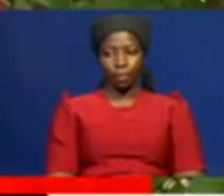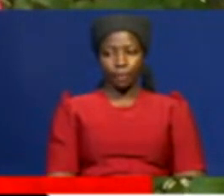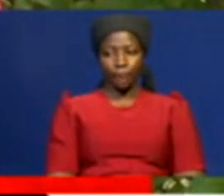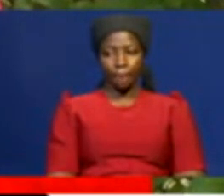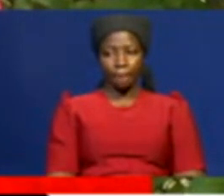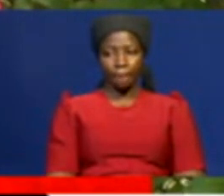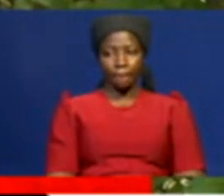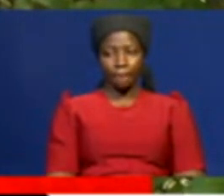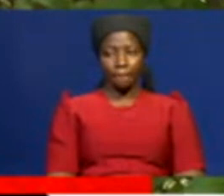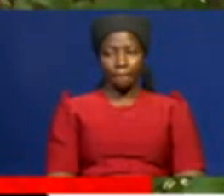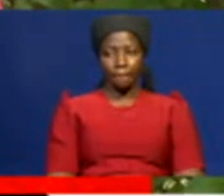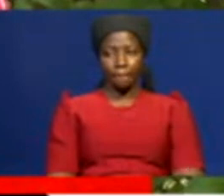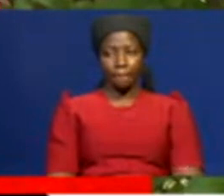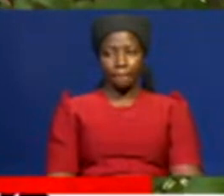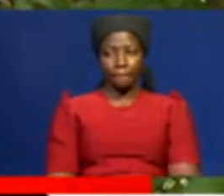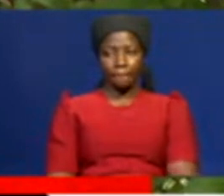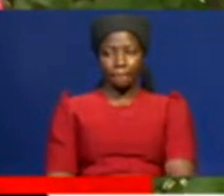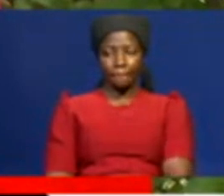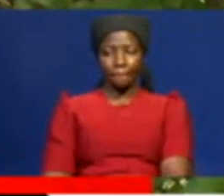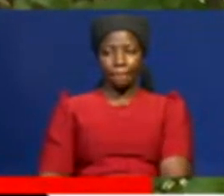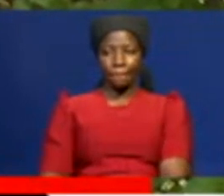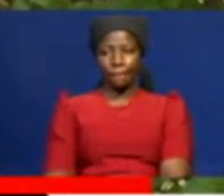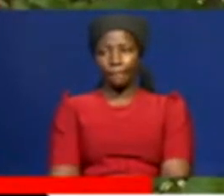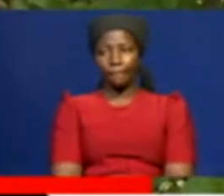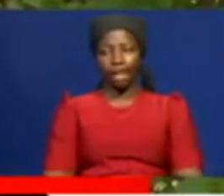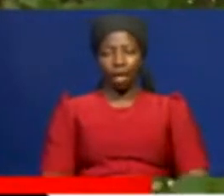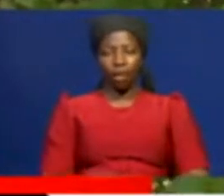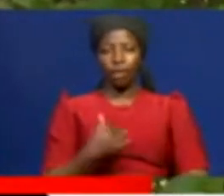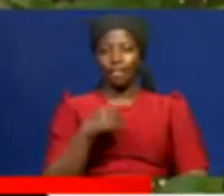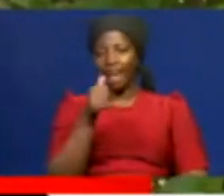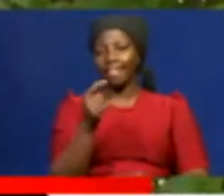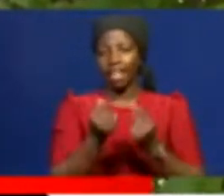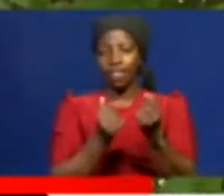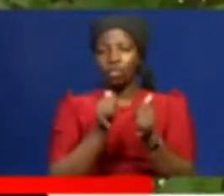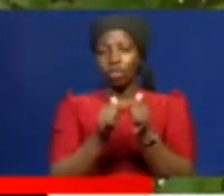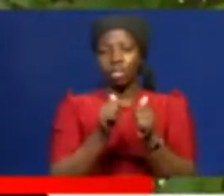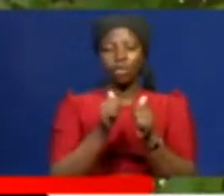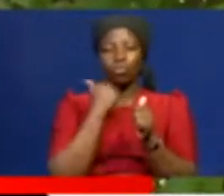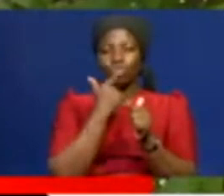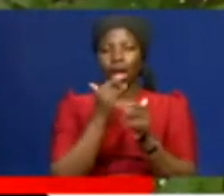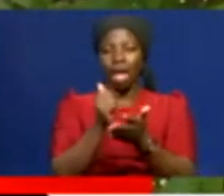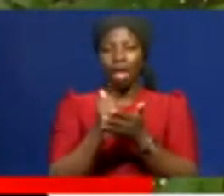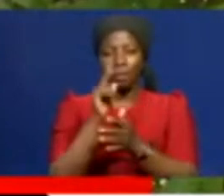who have shot, like Kisumu Specialists, who really helped us in the past season. Okay. I believe there is chance still to do more.